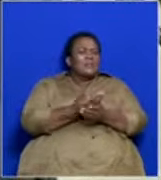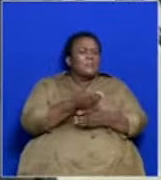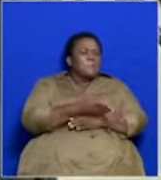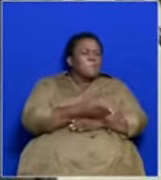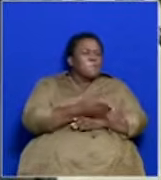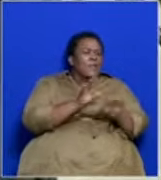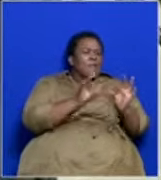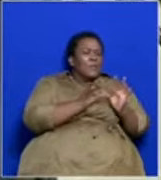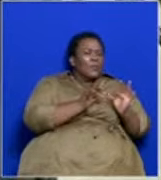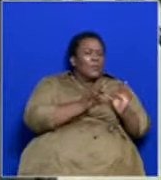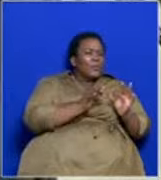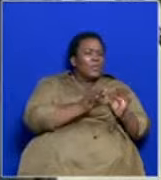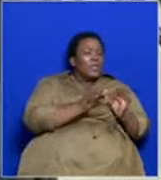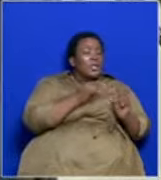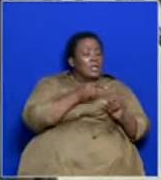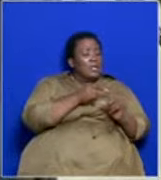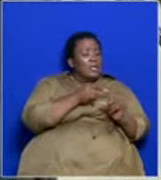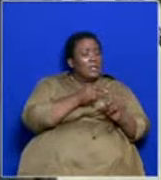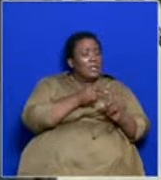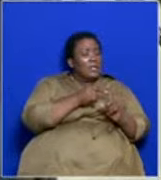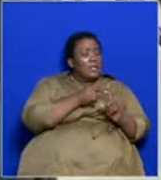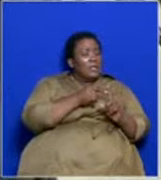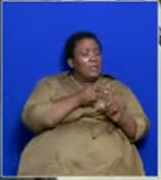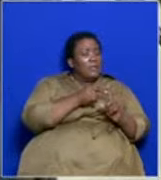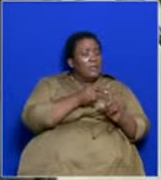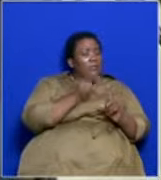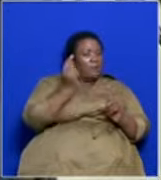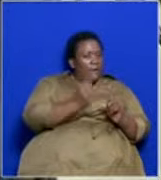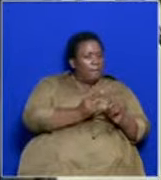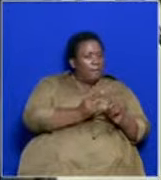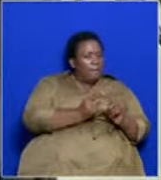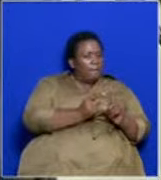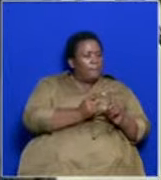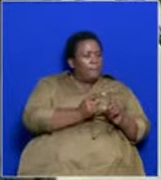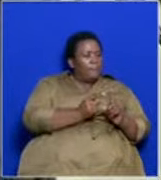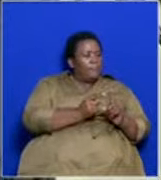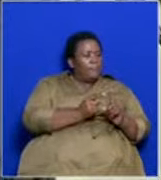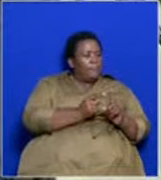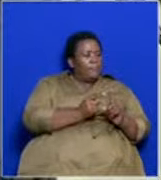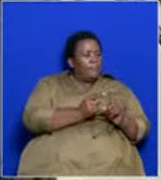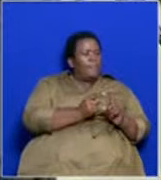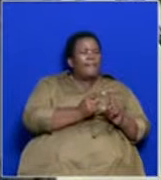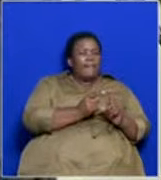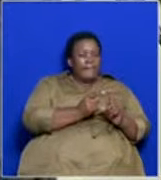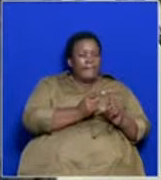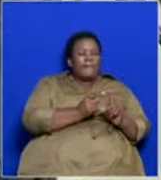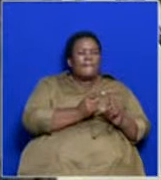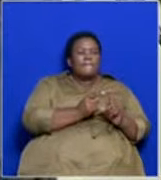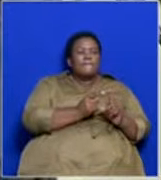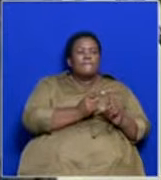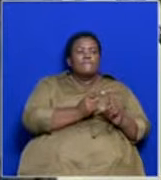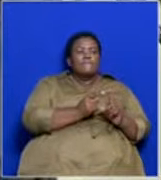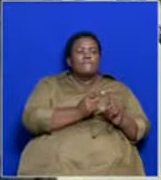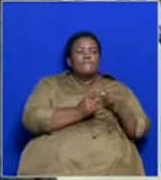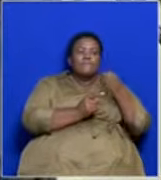who was coming to come and prosecute it. So at some stage,